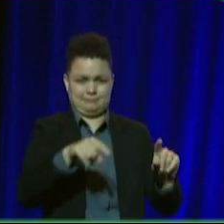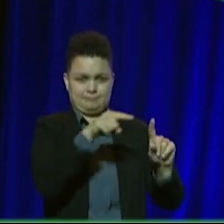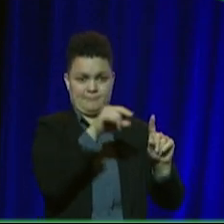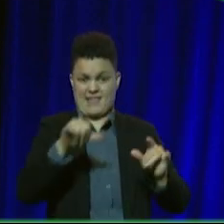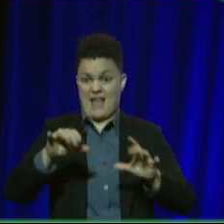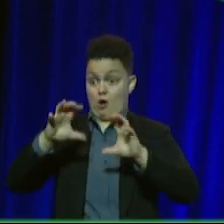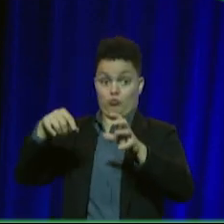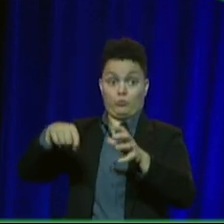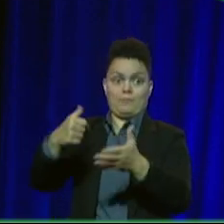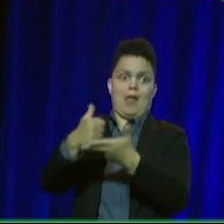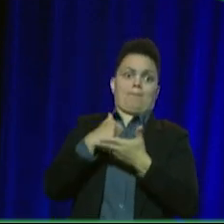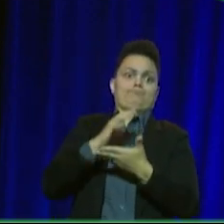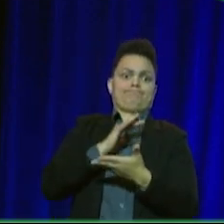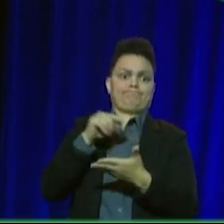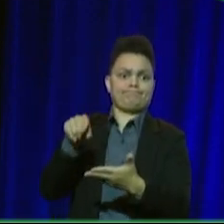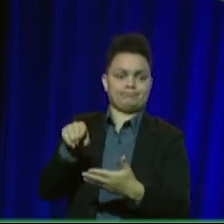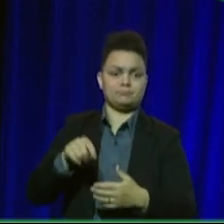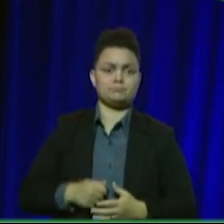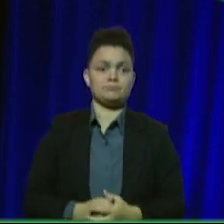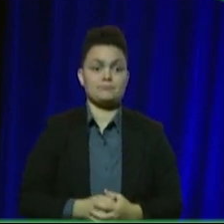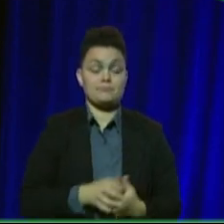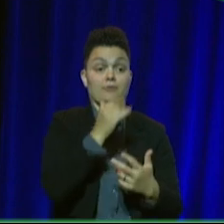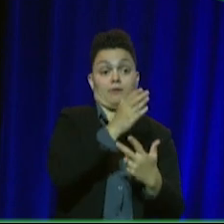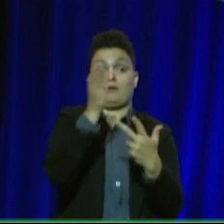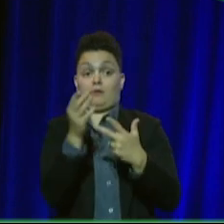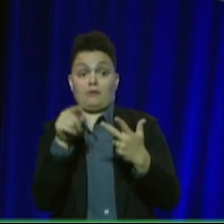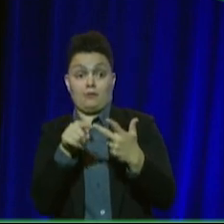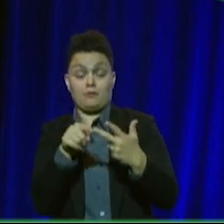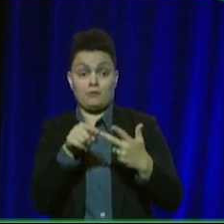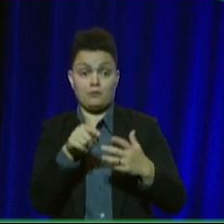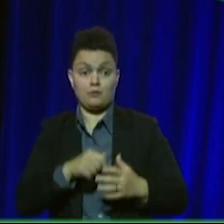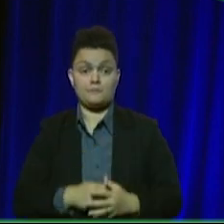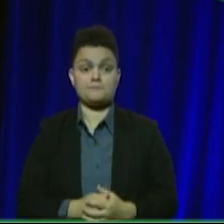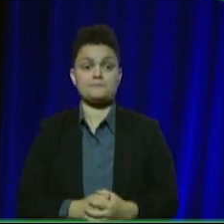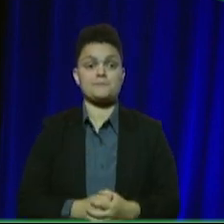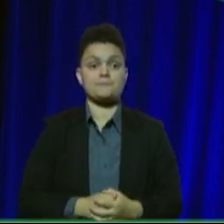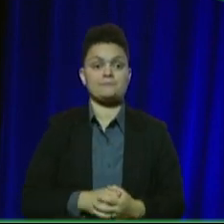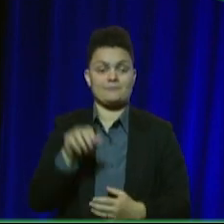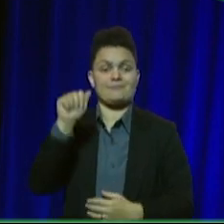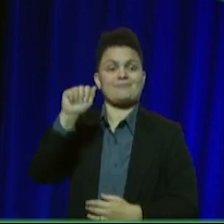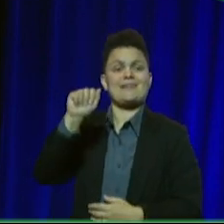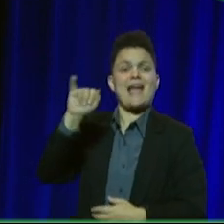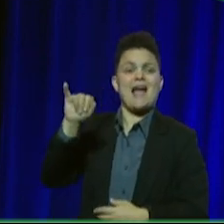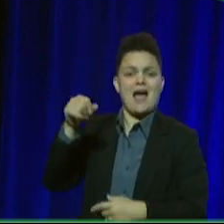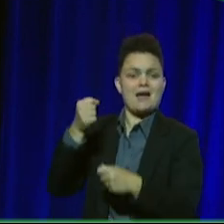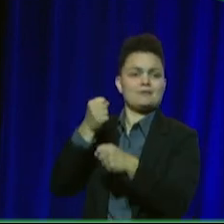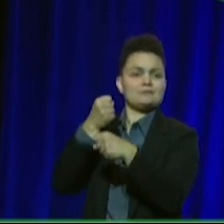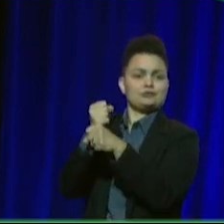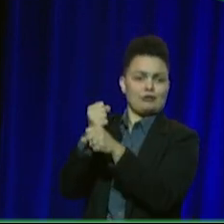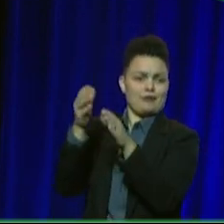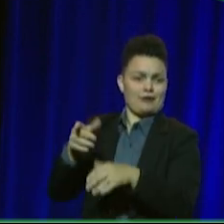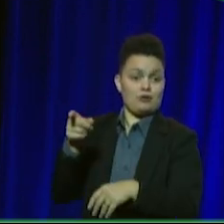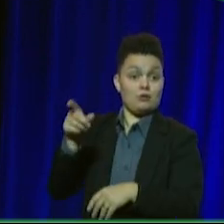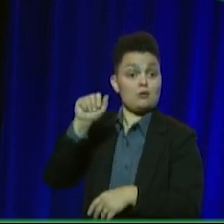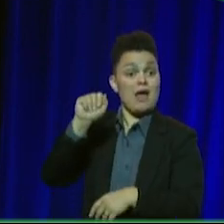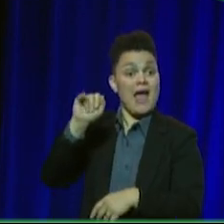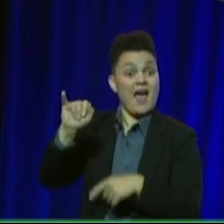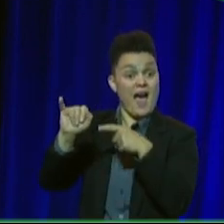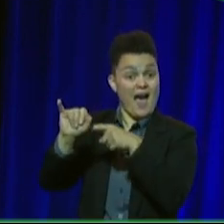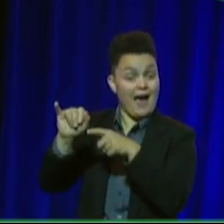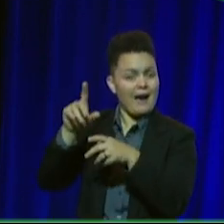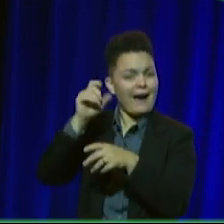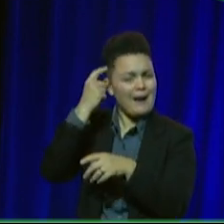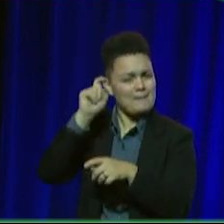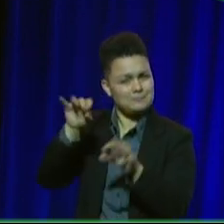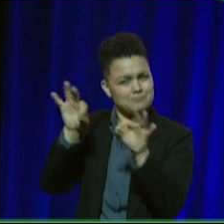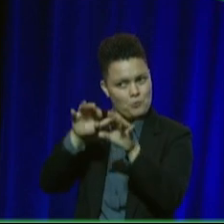third thing, of course, last but not least, is generative AI, but only if it's done right. Okay? So let's look at these things in a